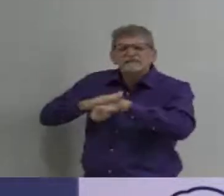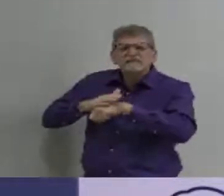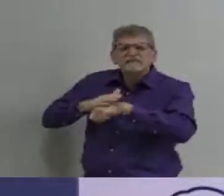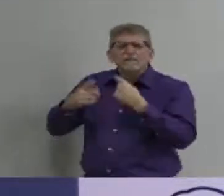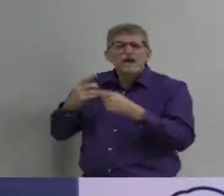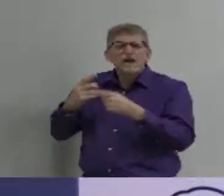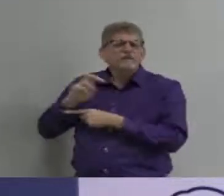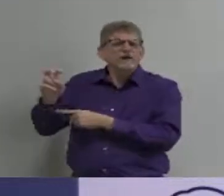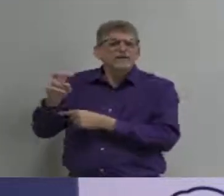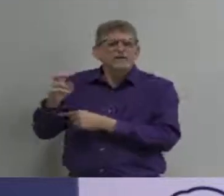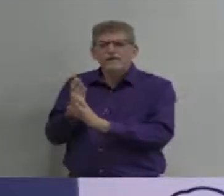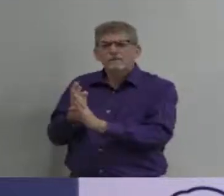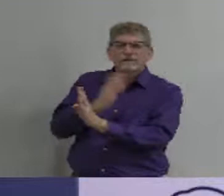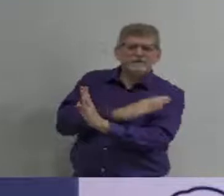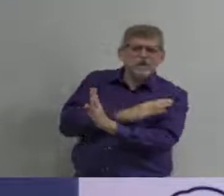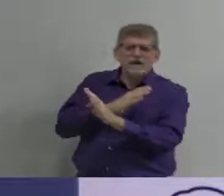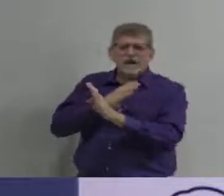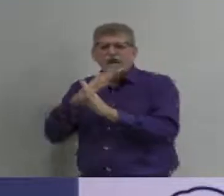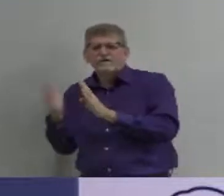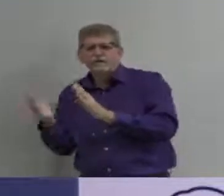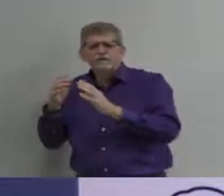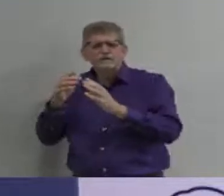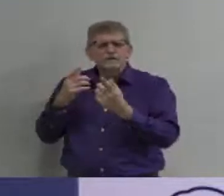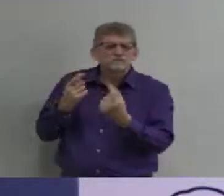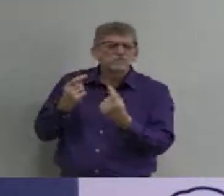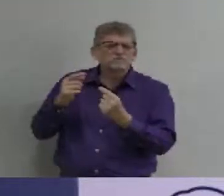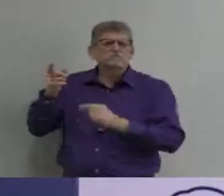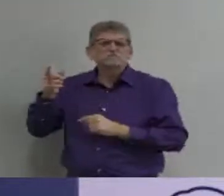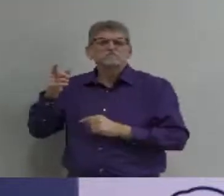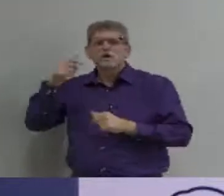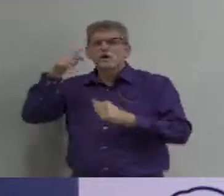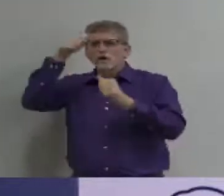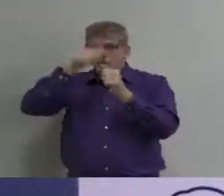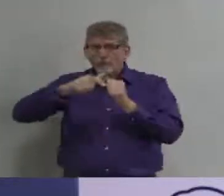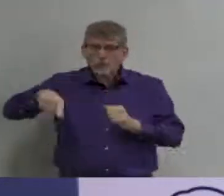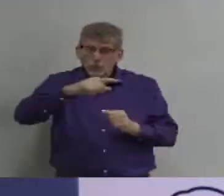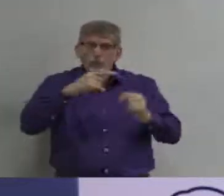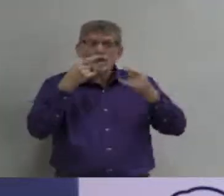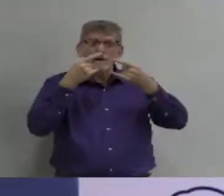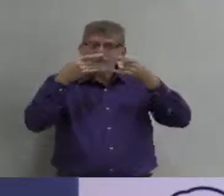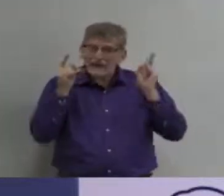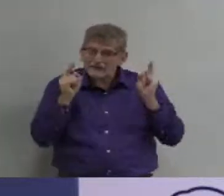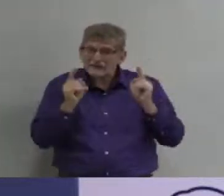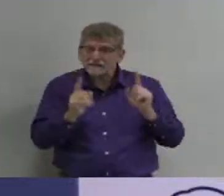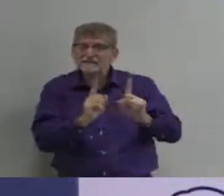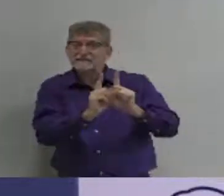travel. Remember to wear a mask, maintain social distancing, and avoid crowds.